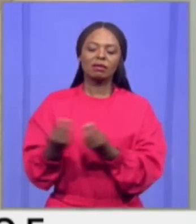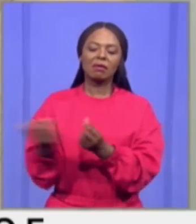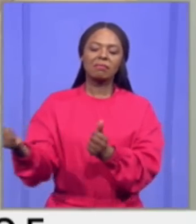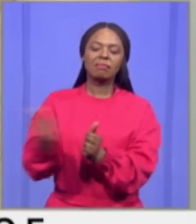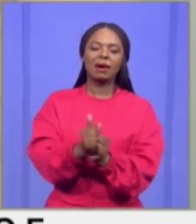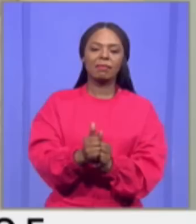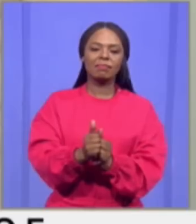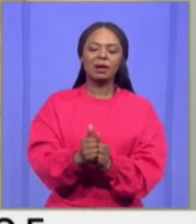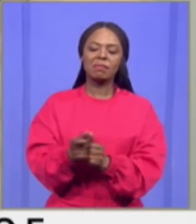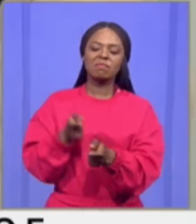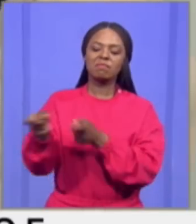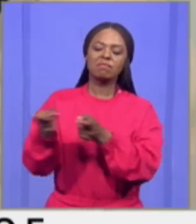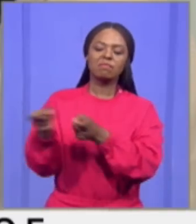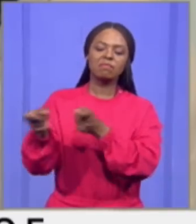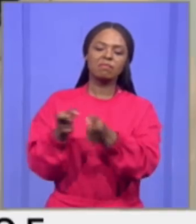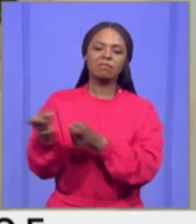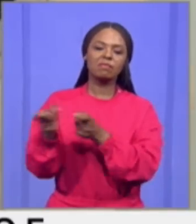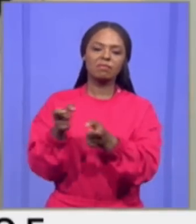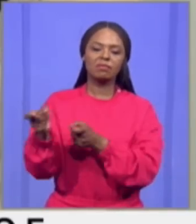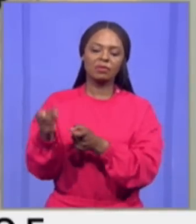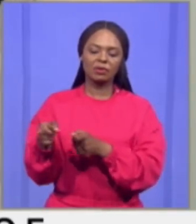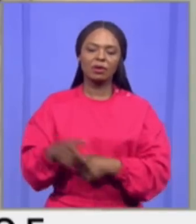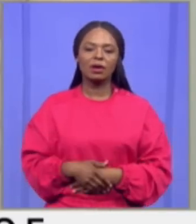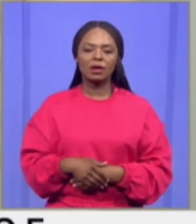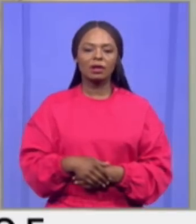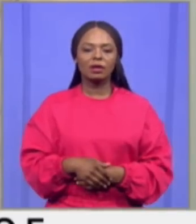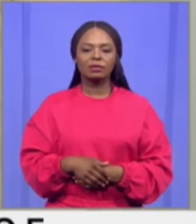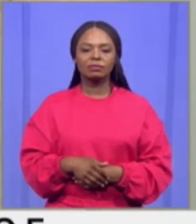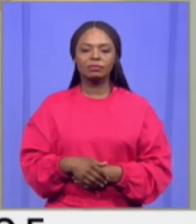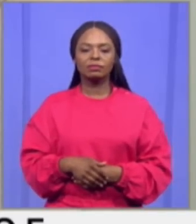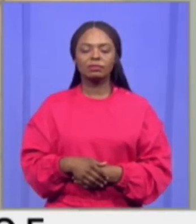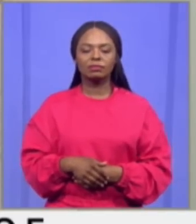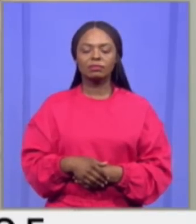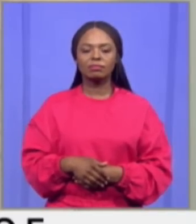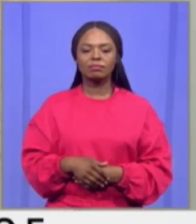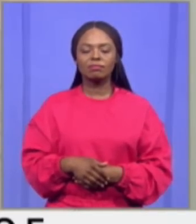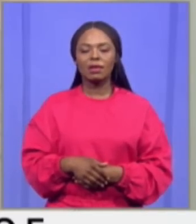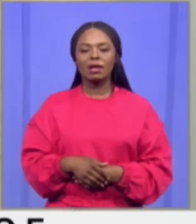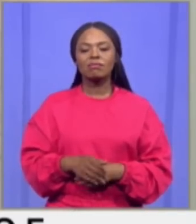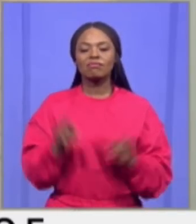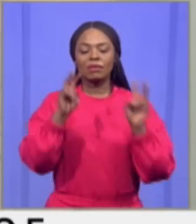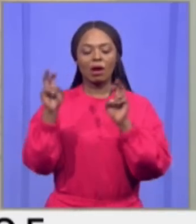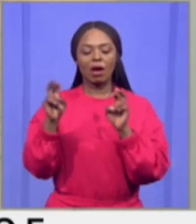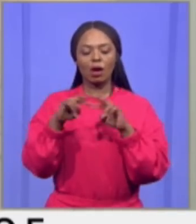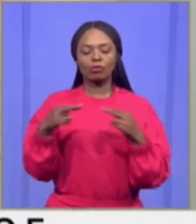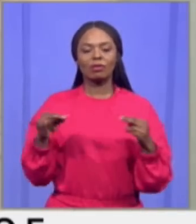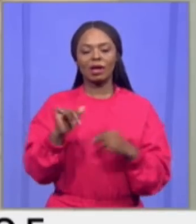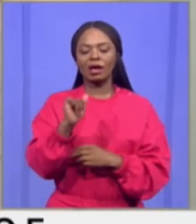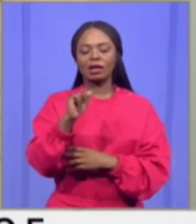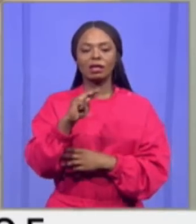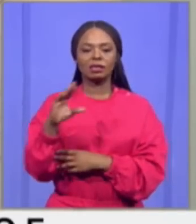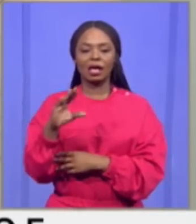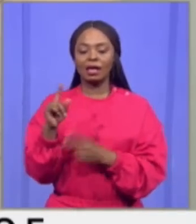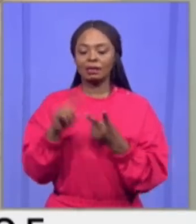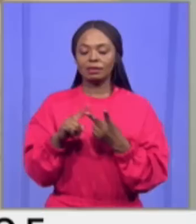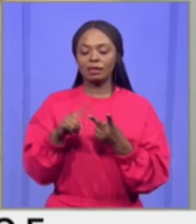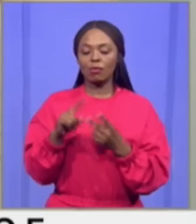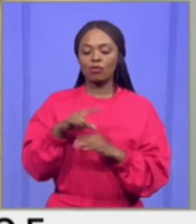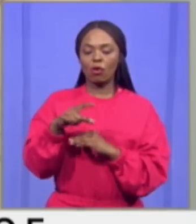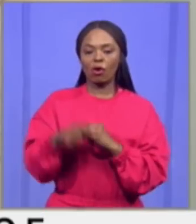manage in their own way structures of the ANC, so to say. And even leading to this conference, there